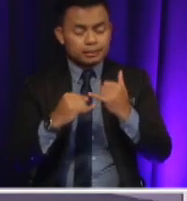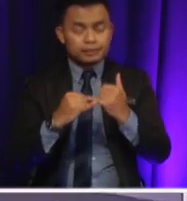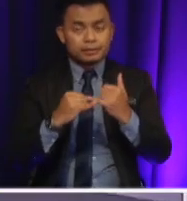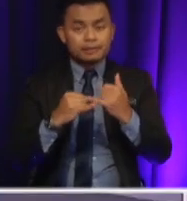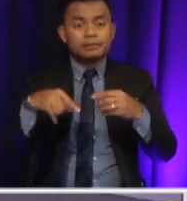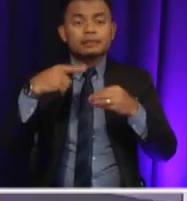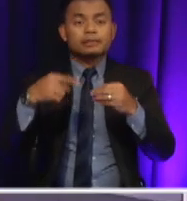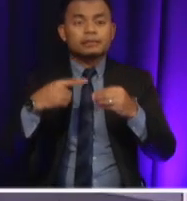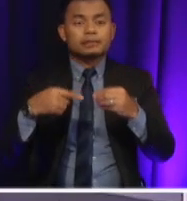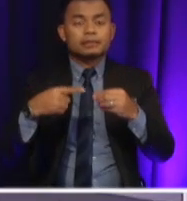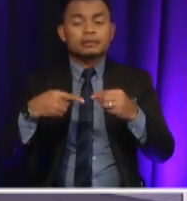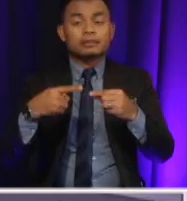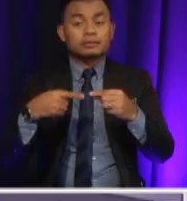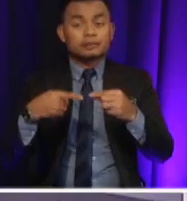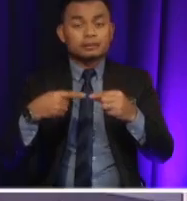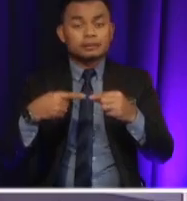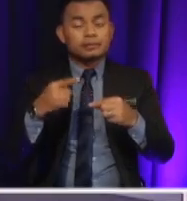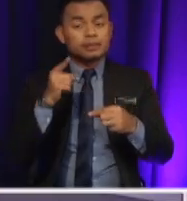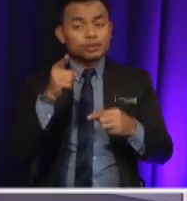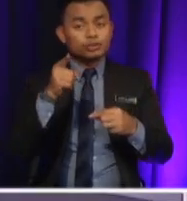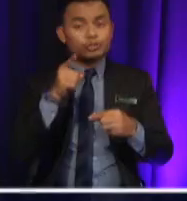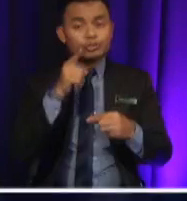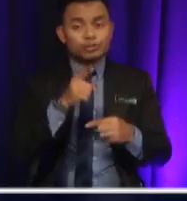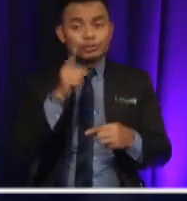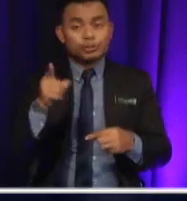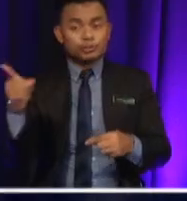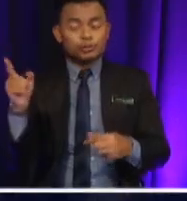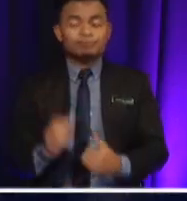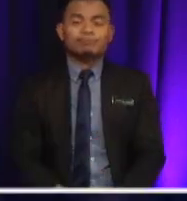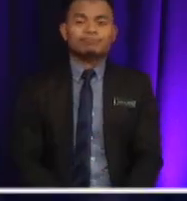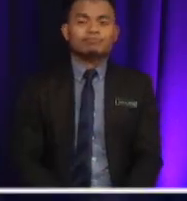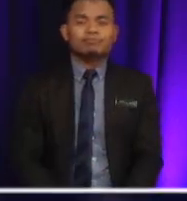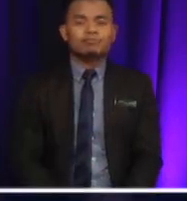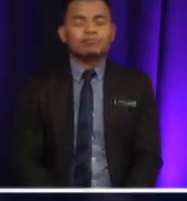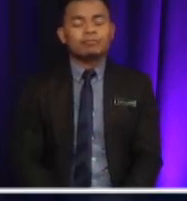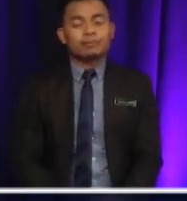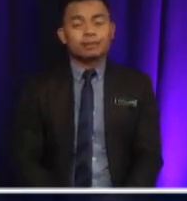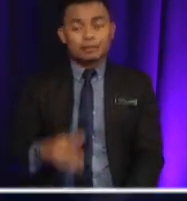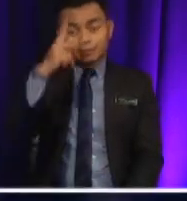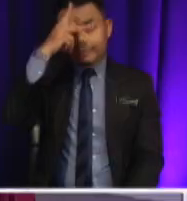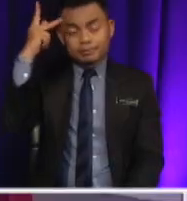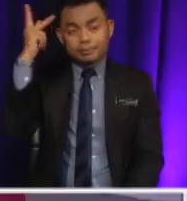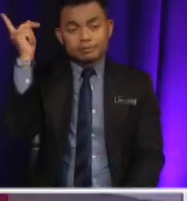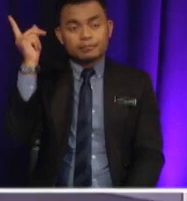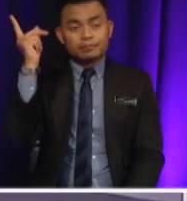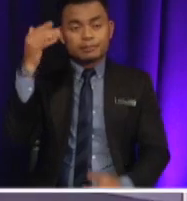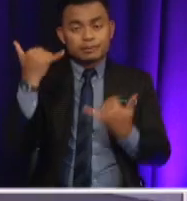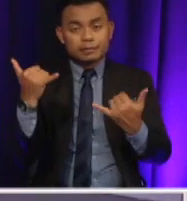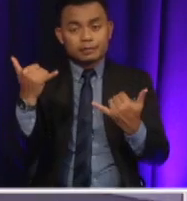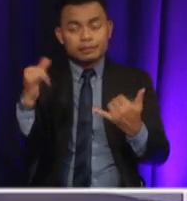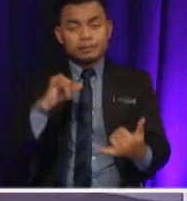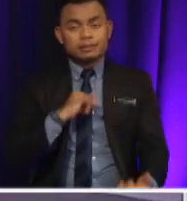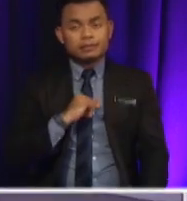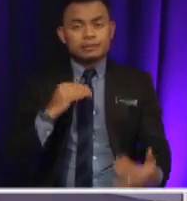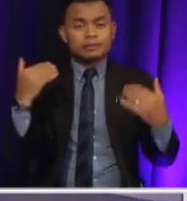about you, Tivia, and also you pupils. All right. out there, because now that we have looked at